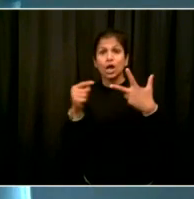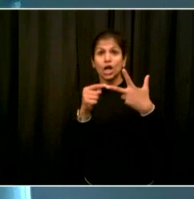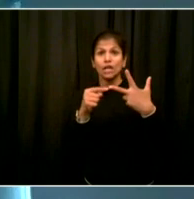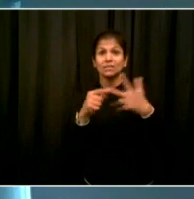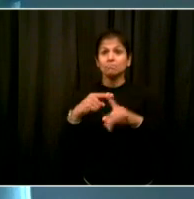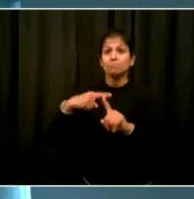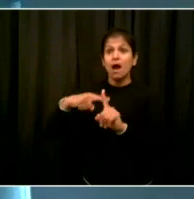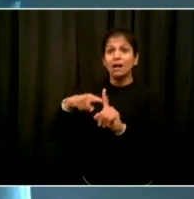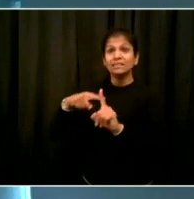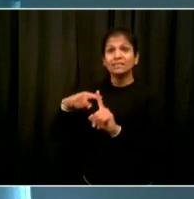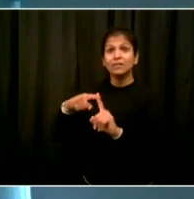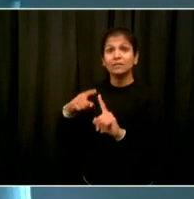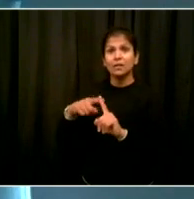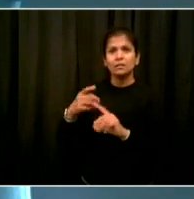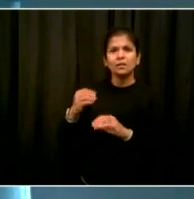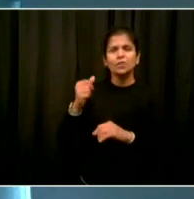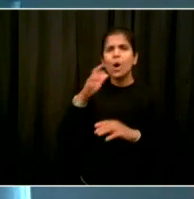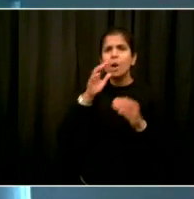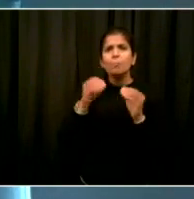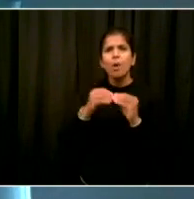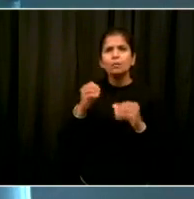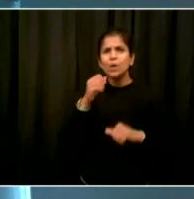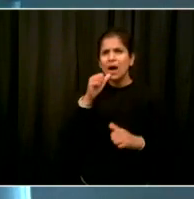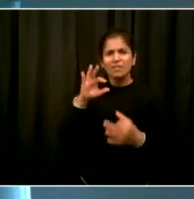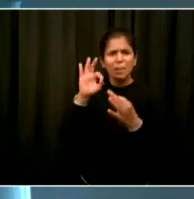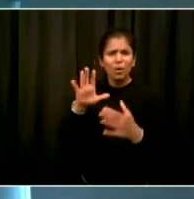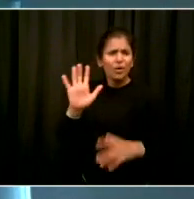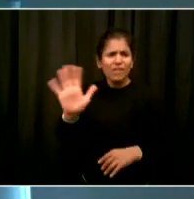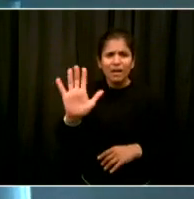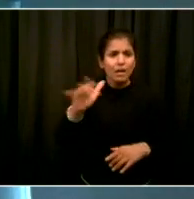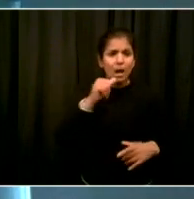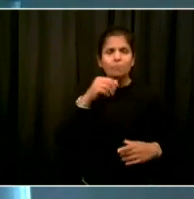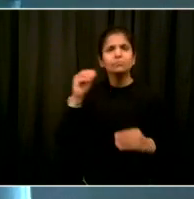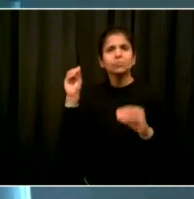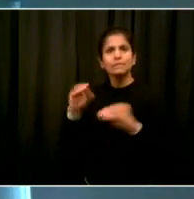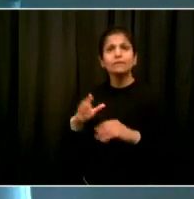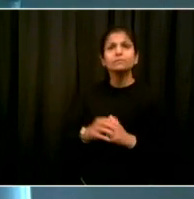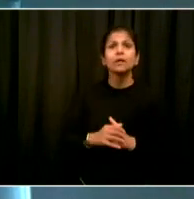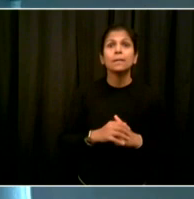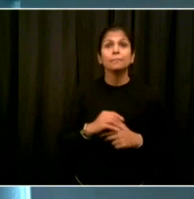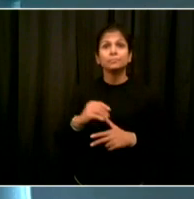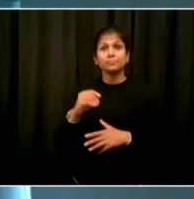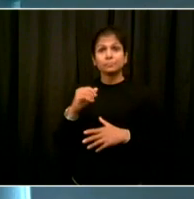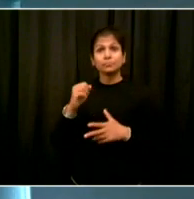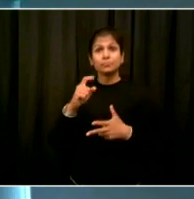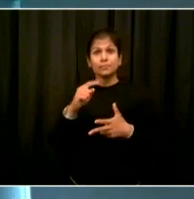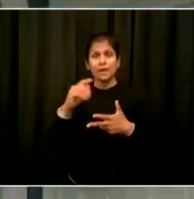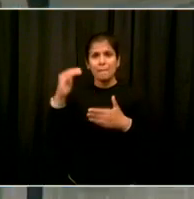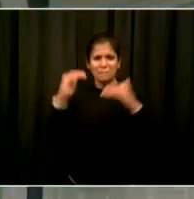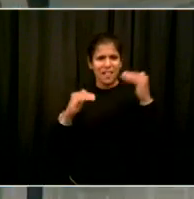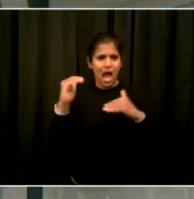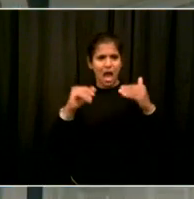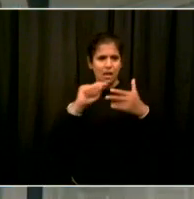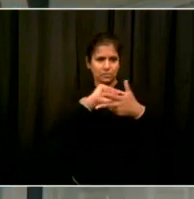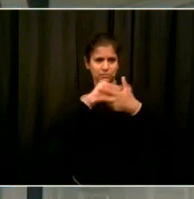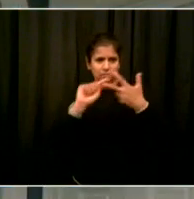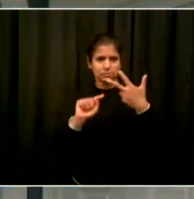to balance those two numbers together, because both of them have some imperfections, but when used together are very powerful. Thank you very